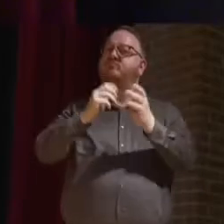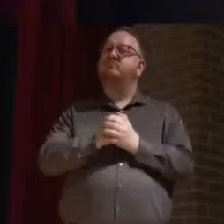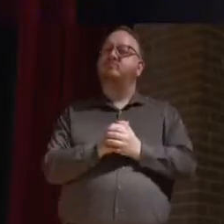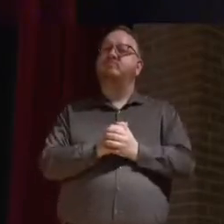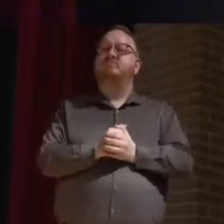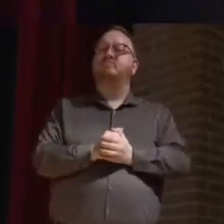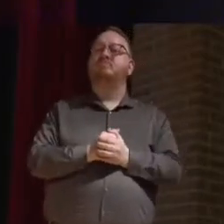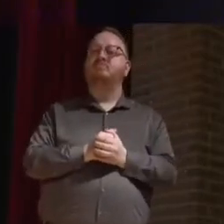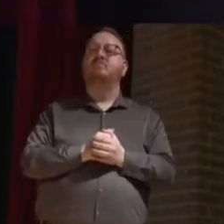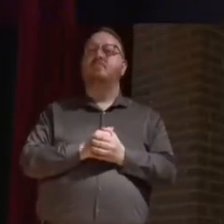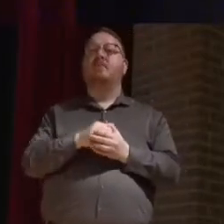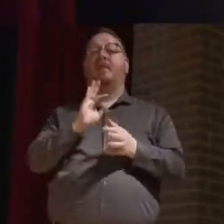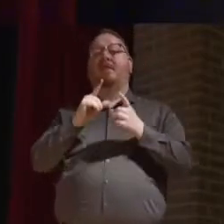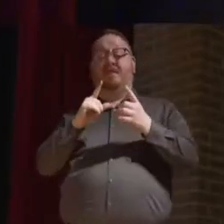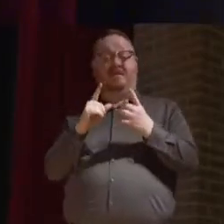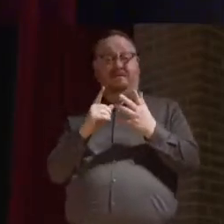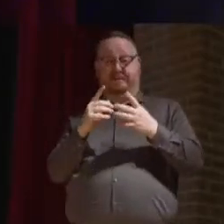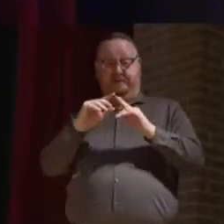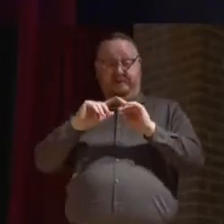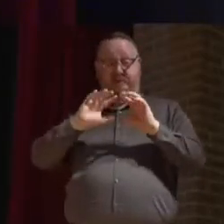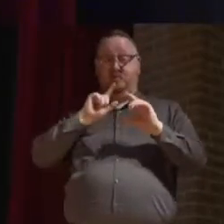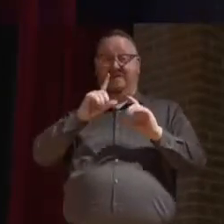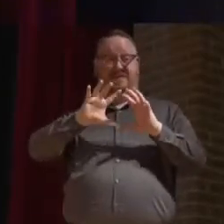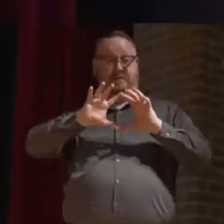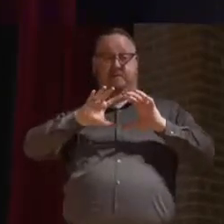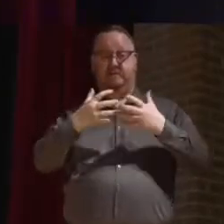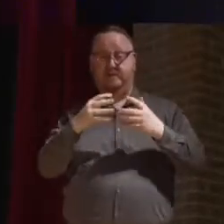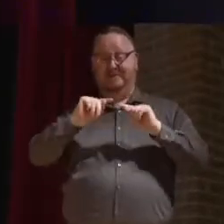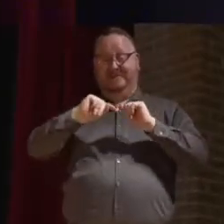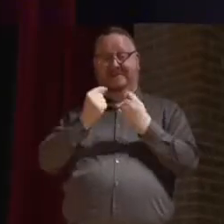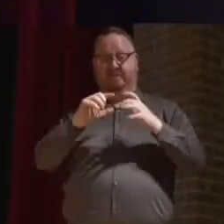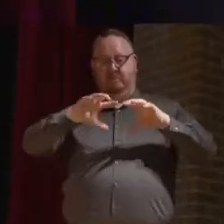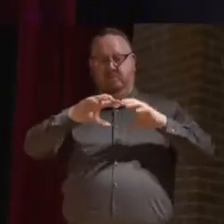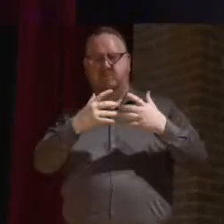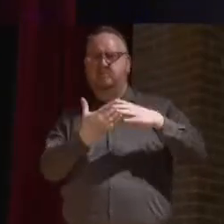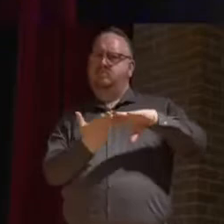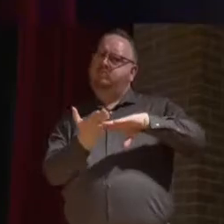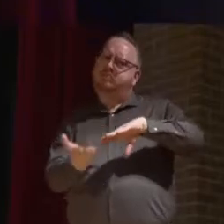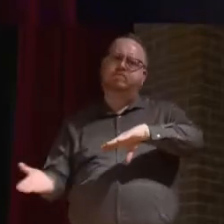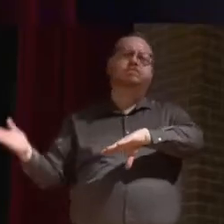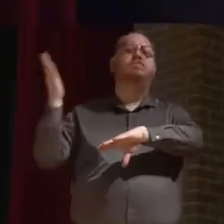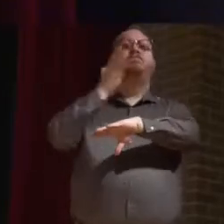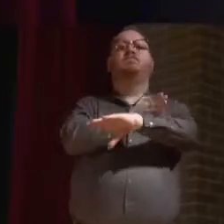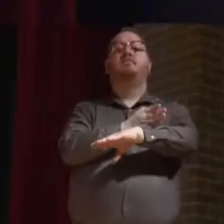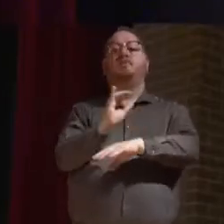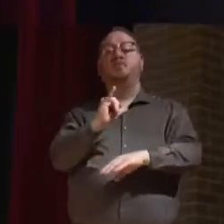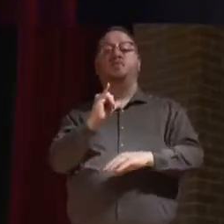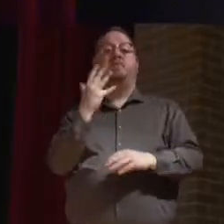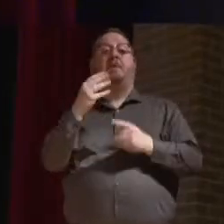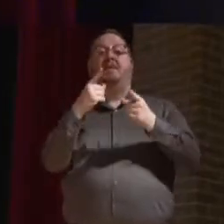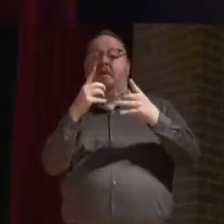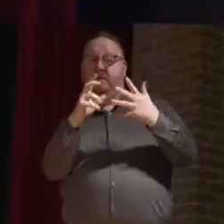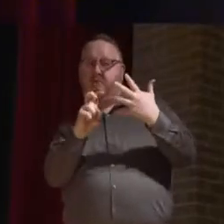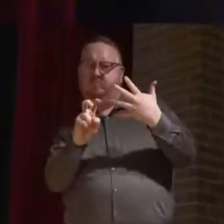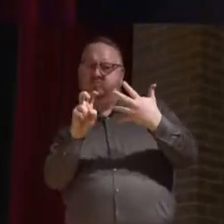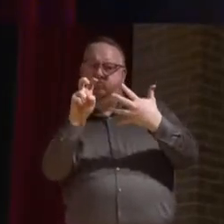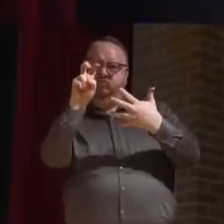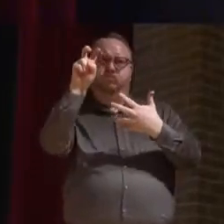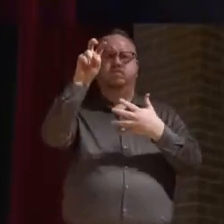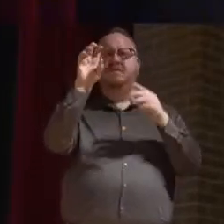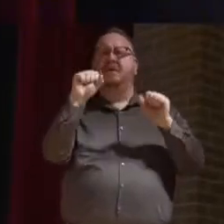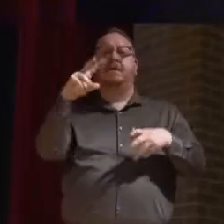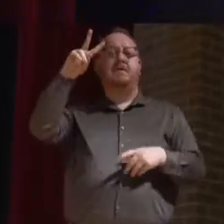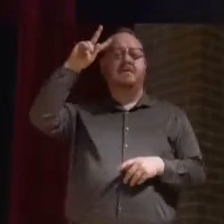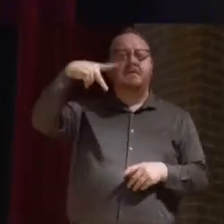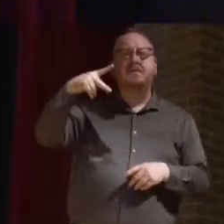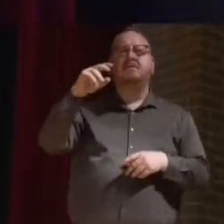how the team is stronger with that person fulfilling a role that they can become a vice president at, they can become an expert at. And I've